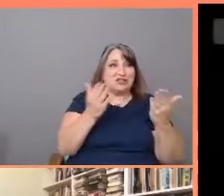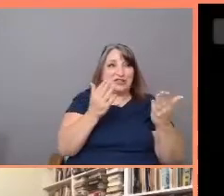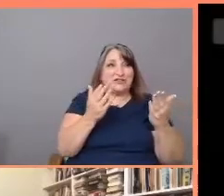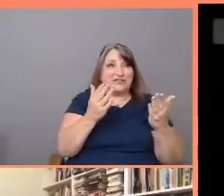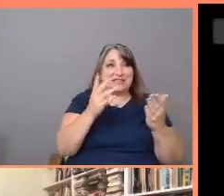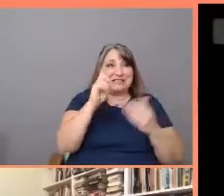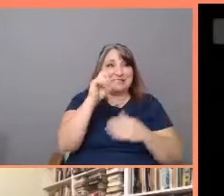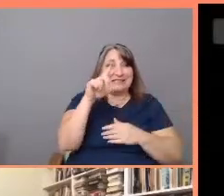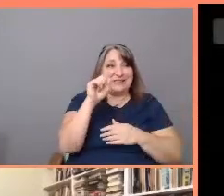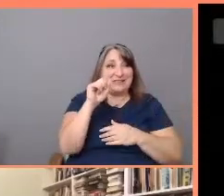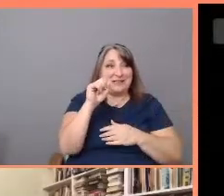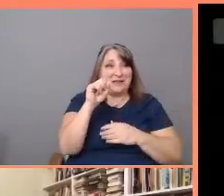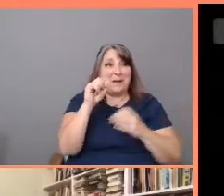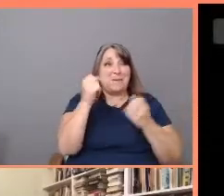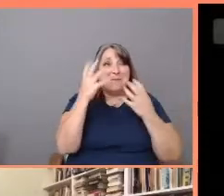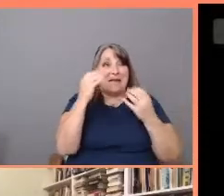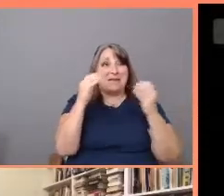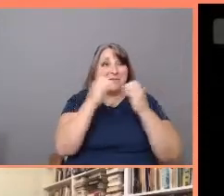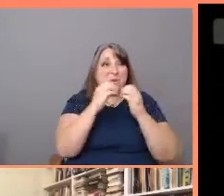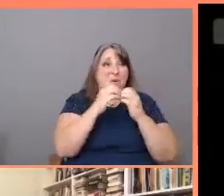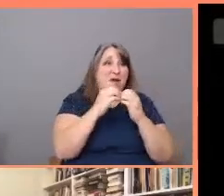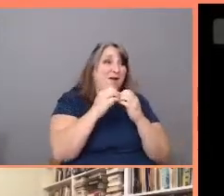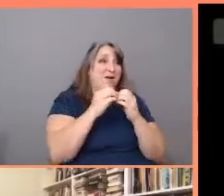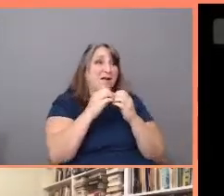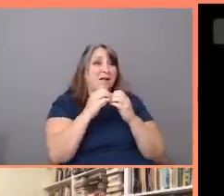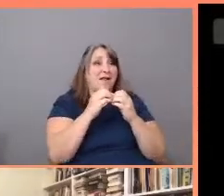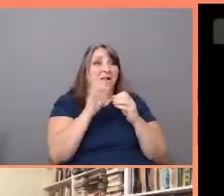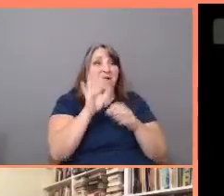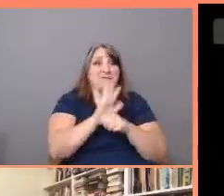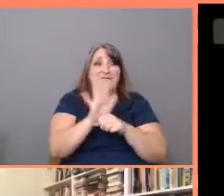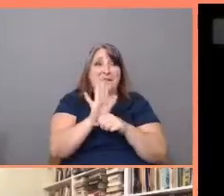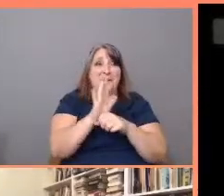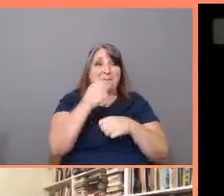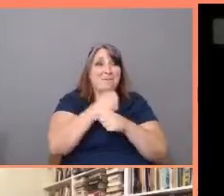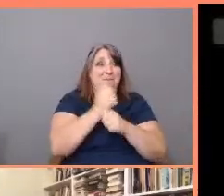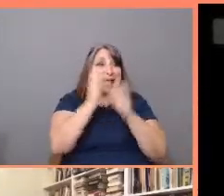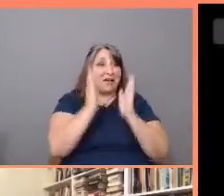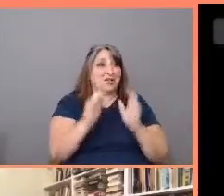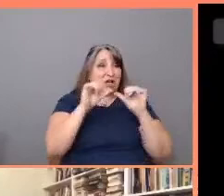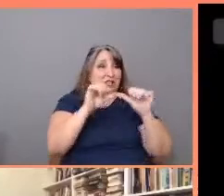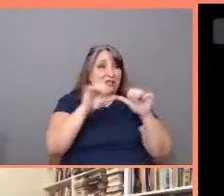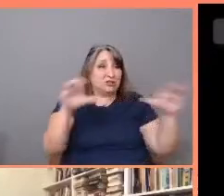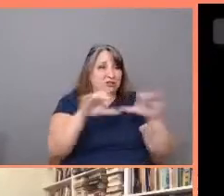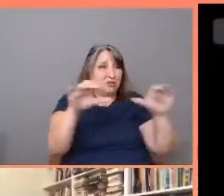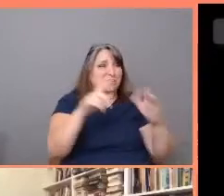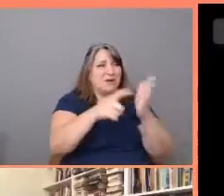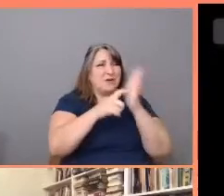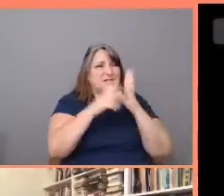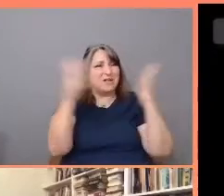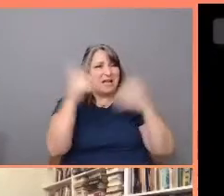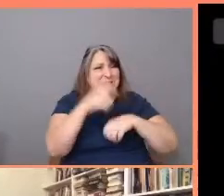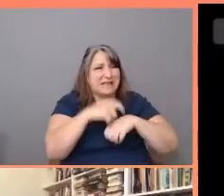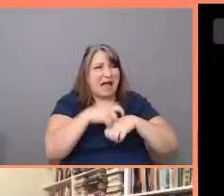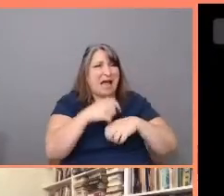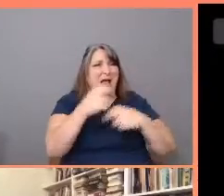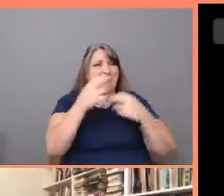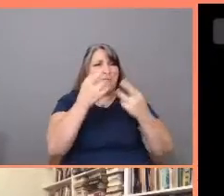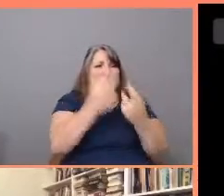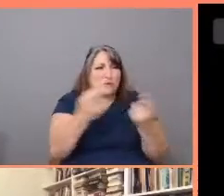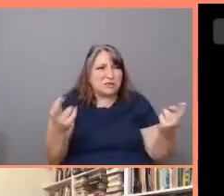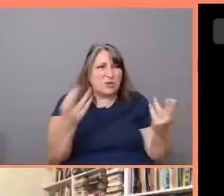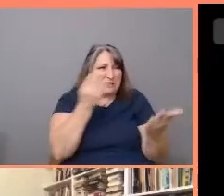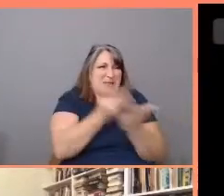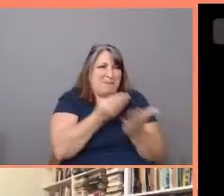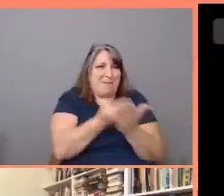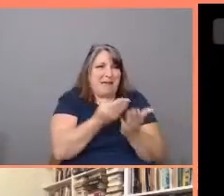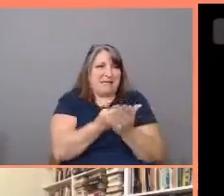more filmmakers are choosing to do, but it really does require a lot of time and resources and money. So